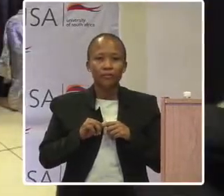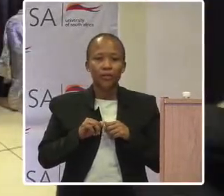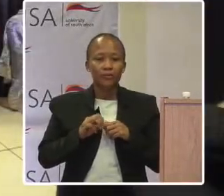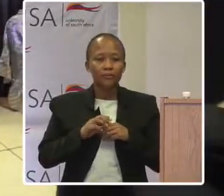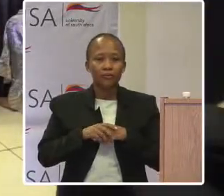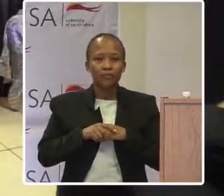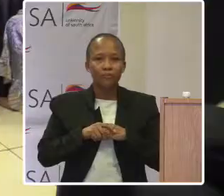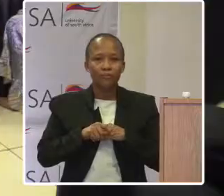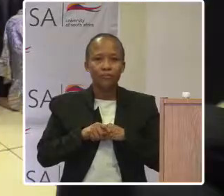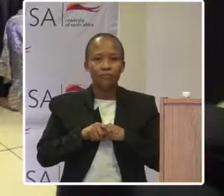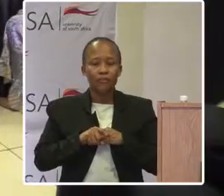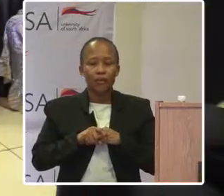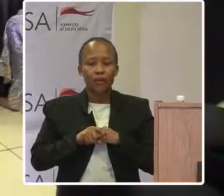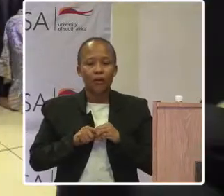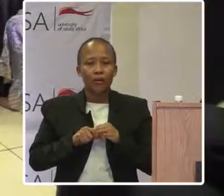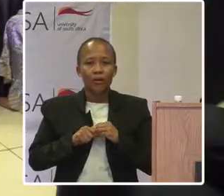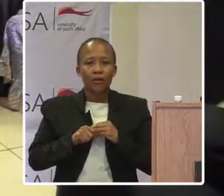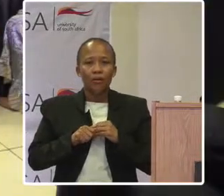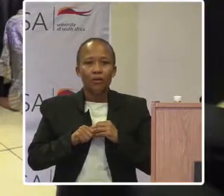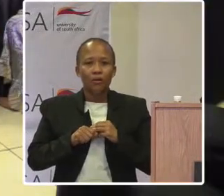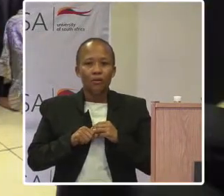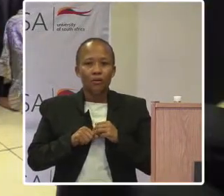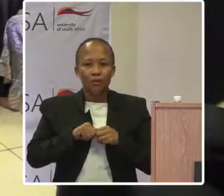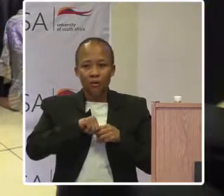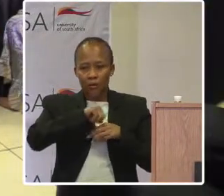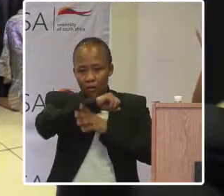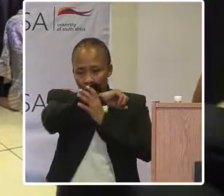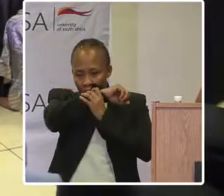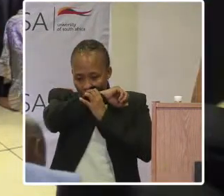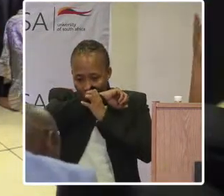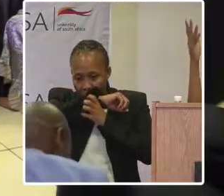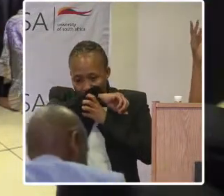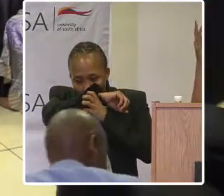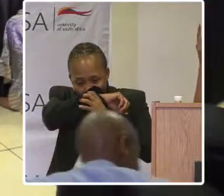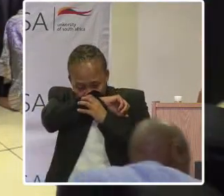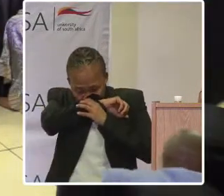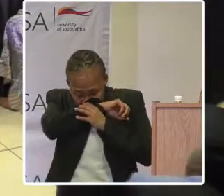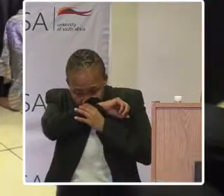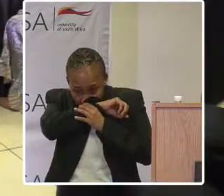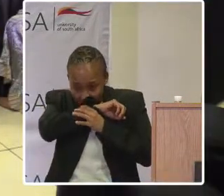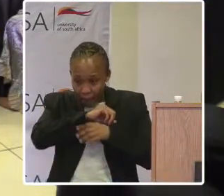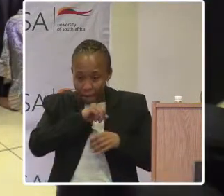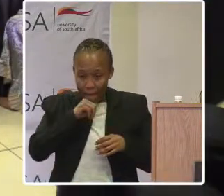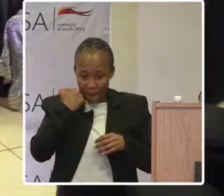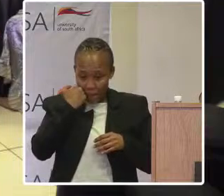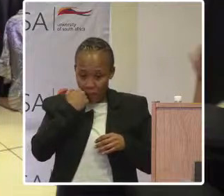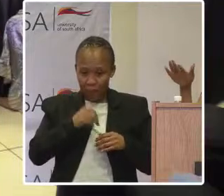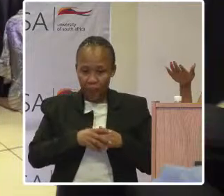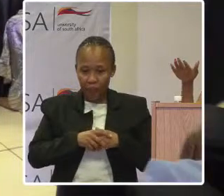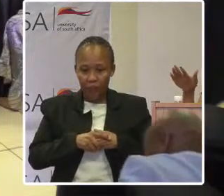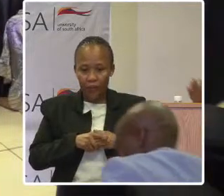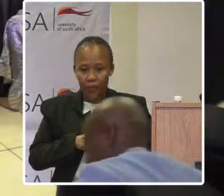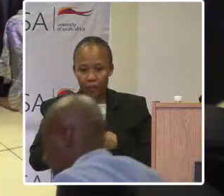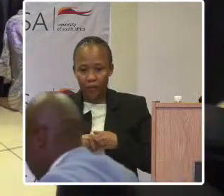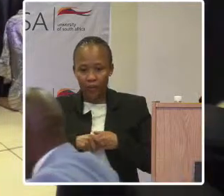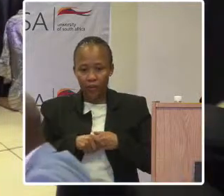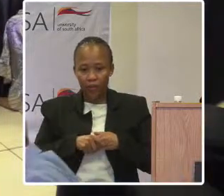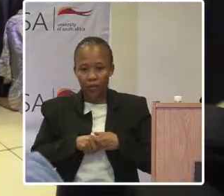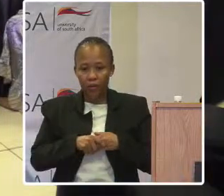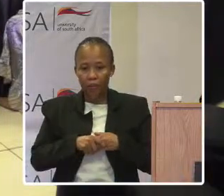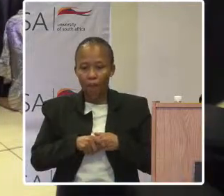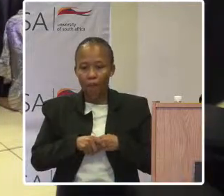get to it. Thing is, the purpose of this exercise was to ask everyone in this